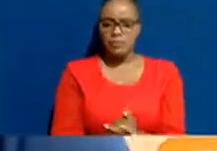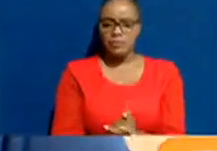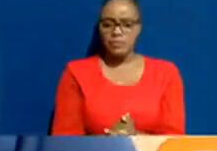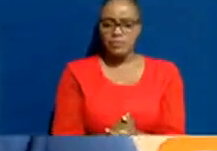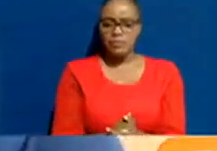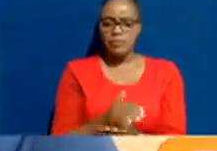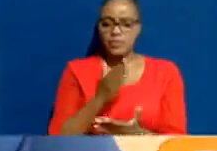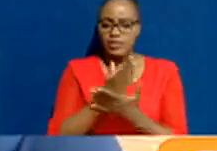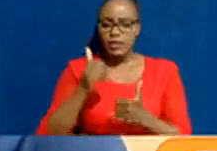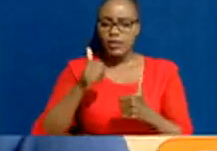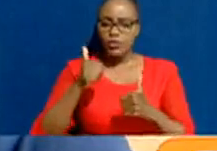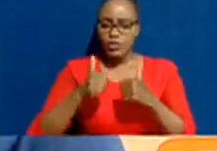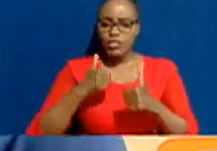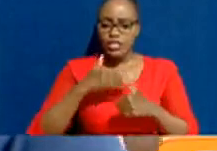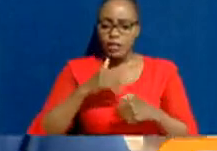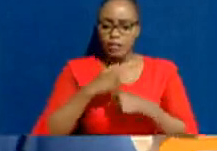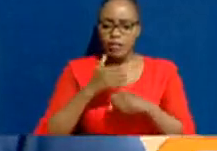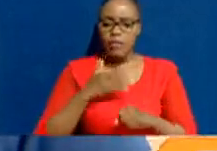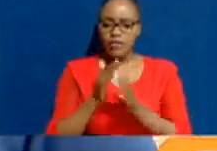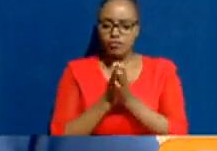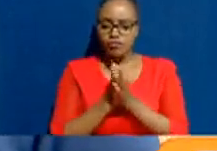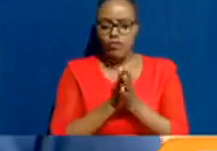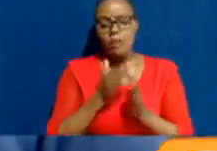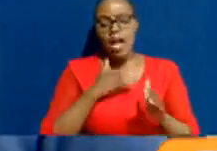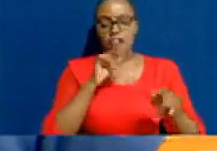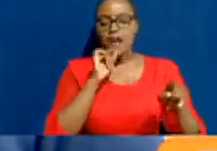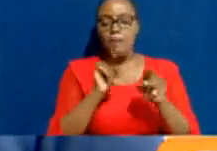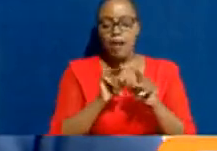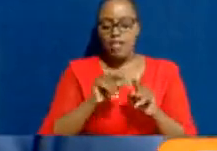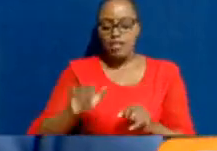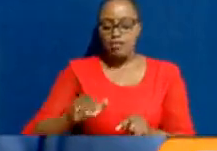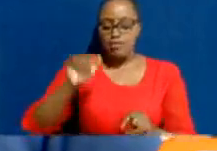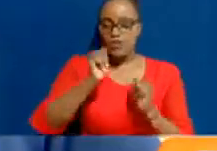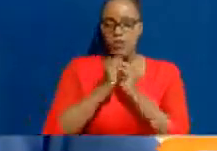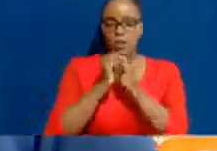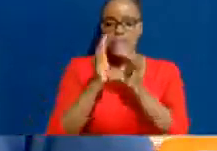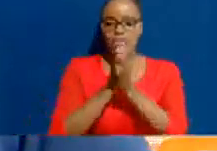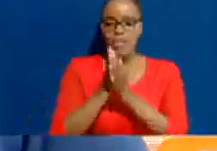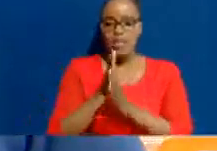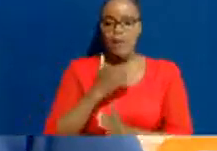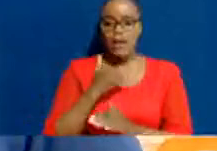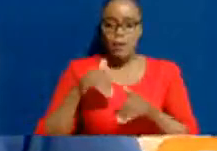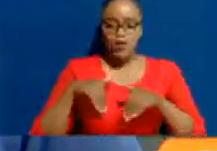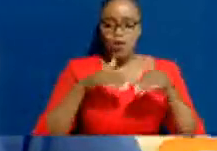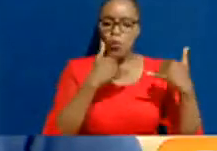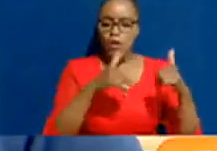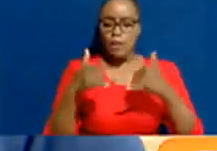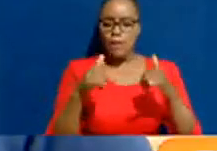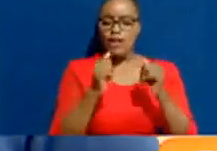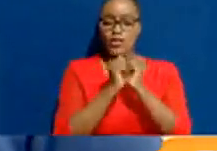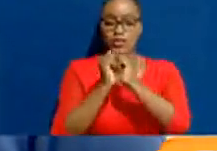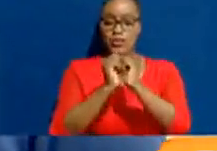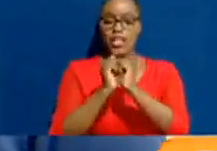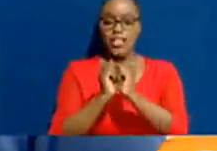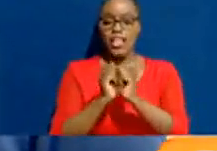Kile kilinisukuma ni pengine niseme ku grow na brothers au ndio walikuwa inspiration yangu, nilikuwa nafuata na cheza pamoja nao,